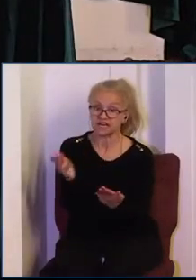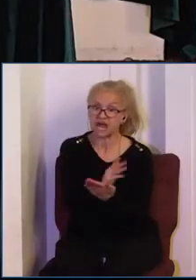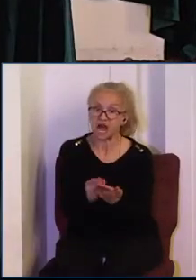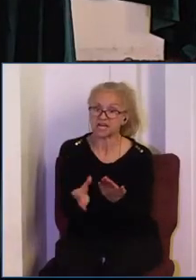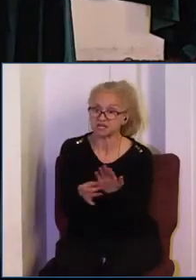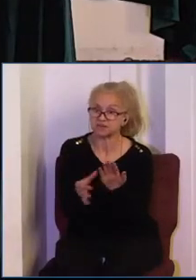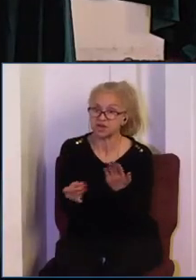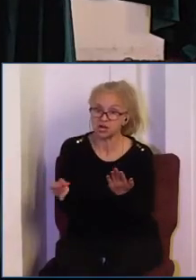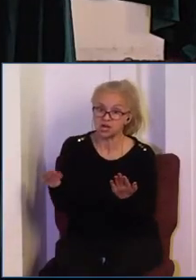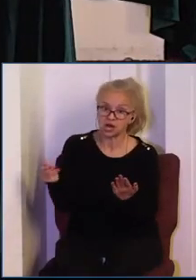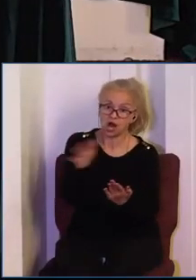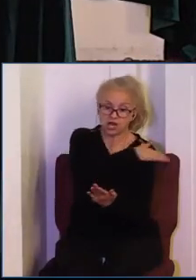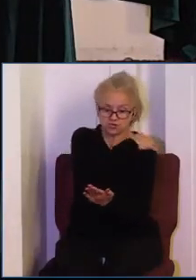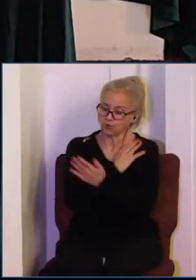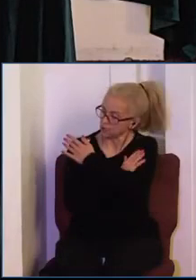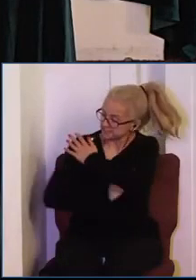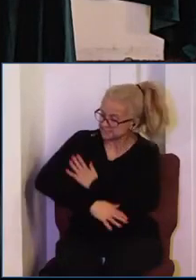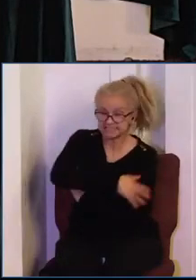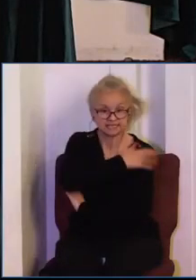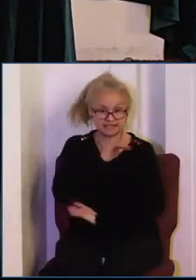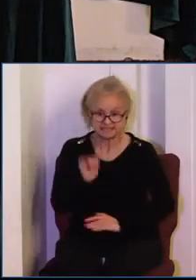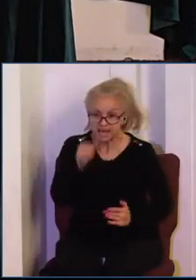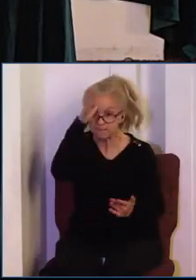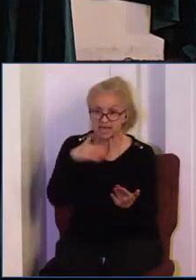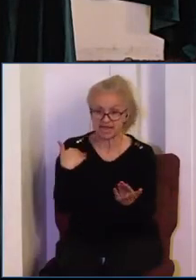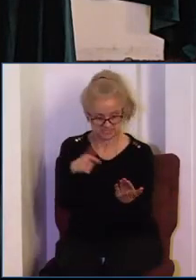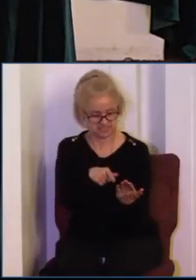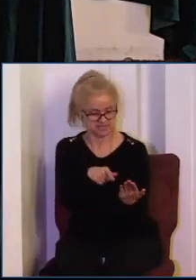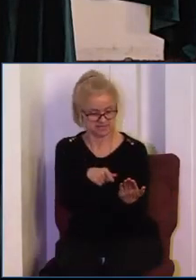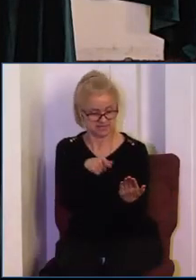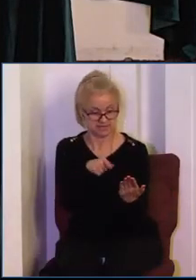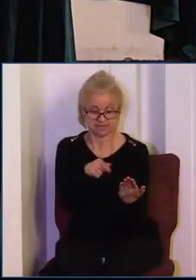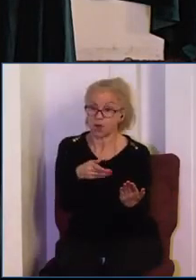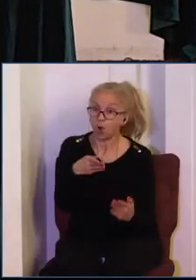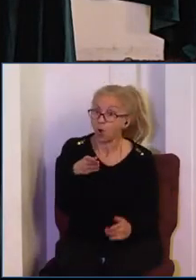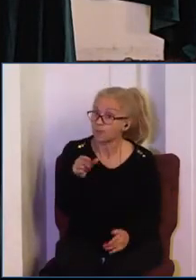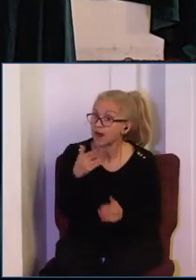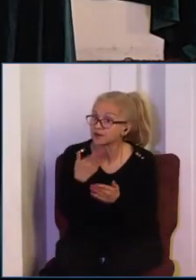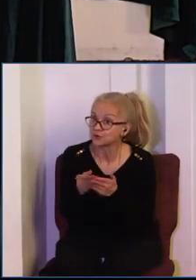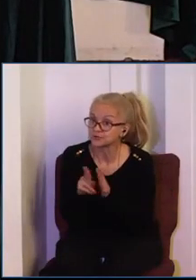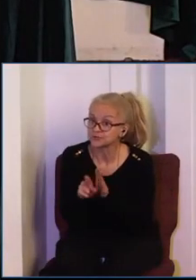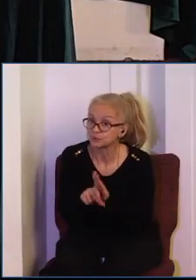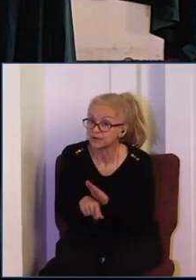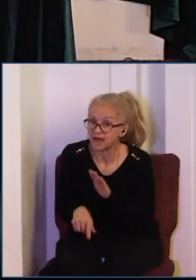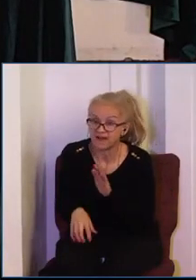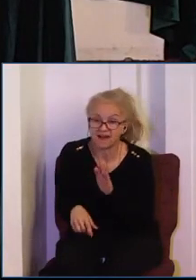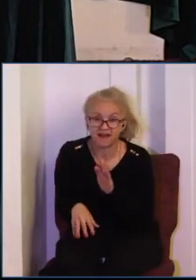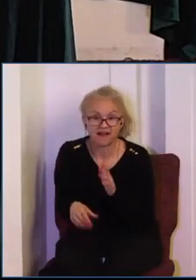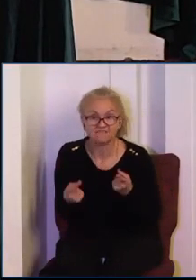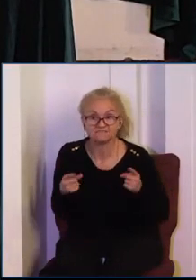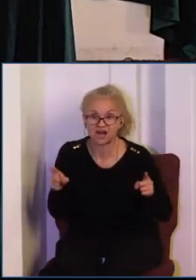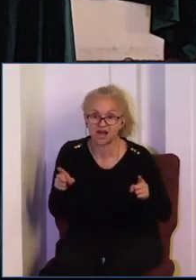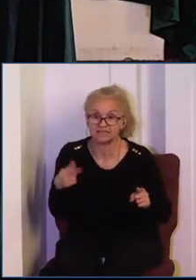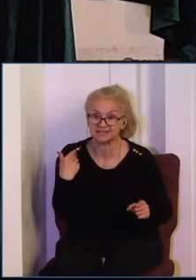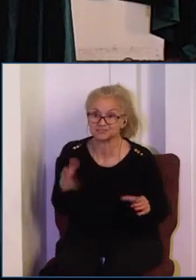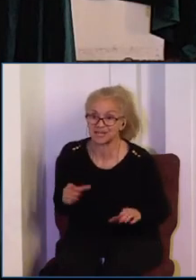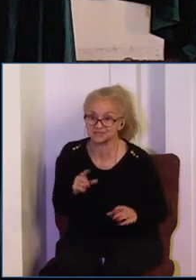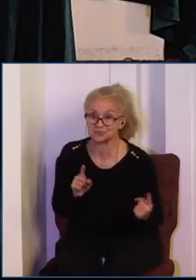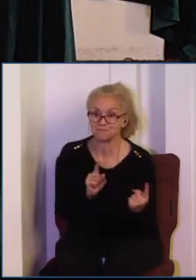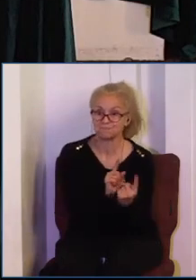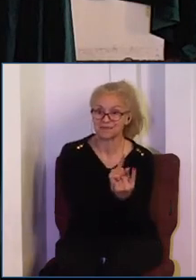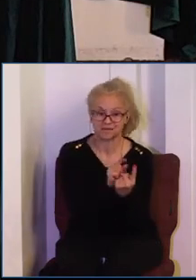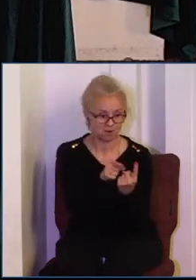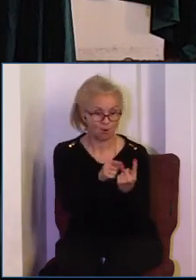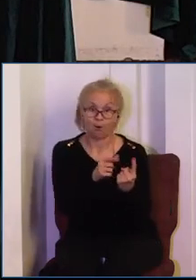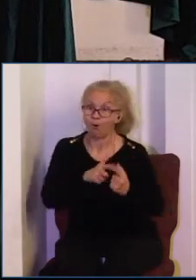that that man has. And oh my goodness, when I finally got the chance to meet him, it was